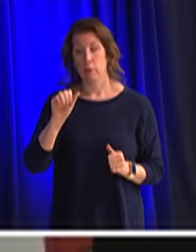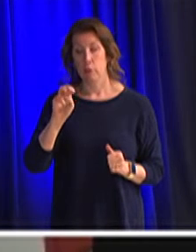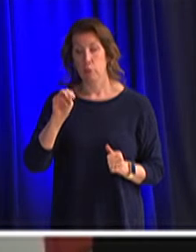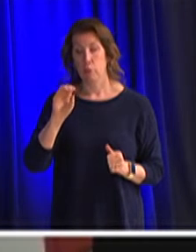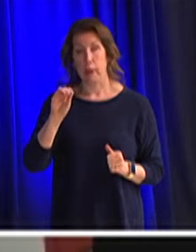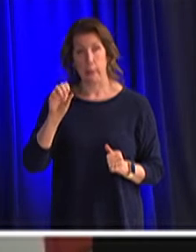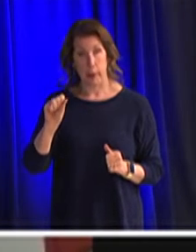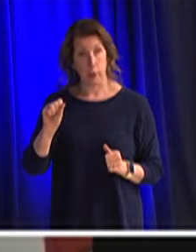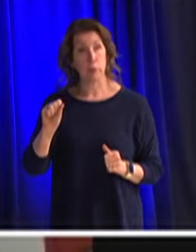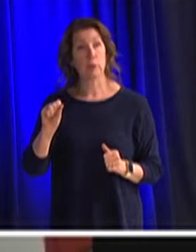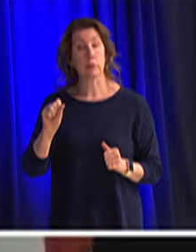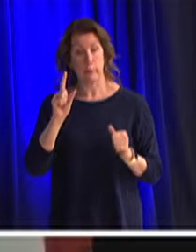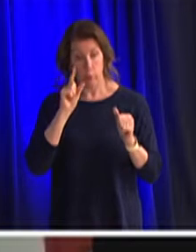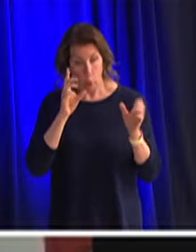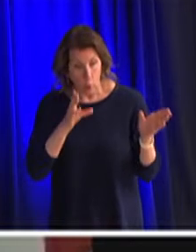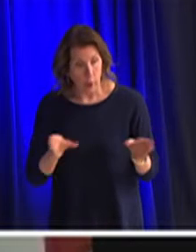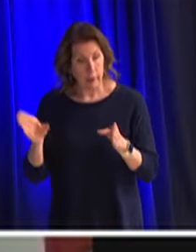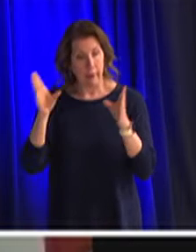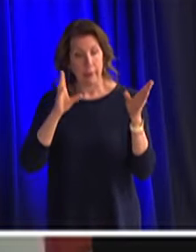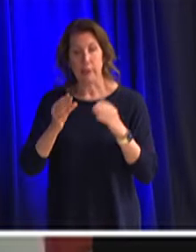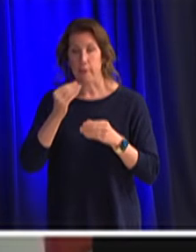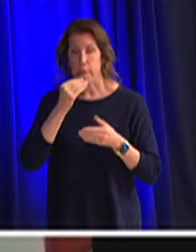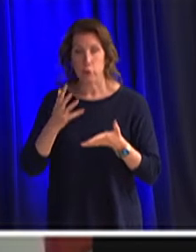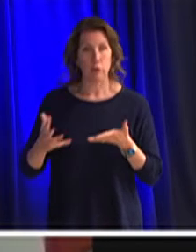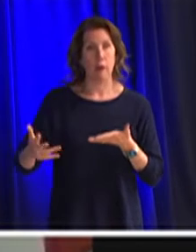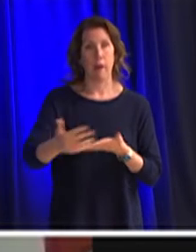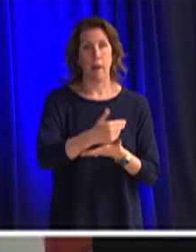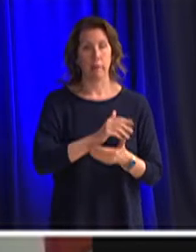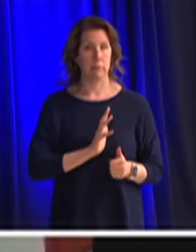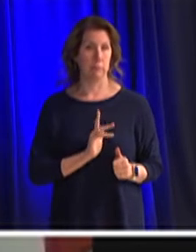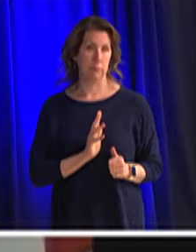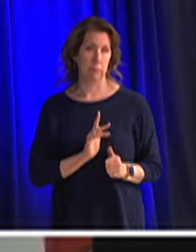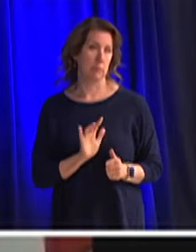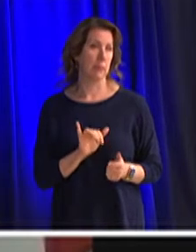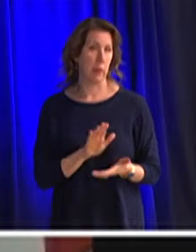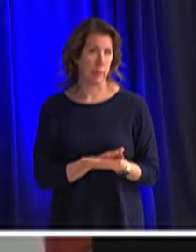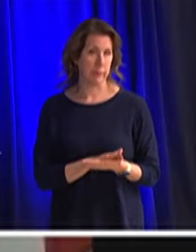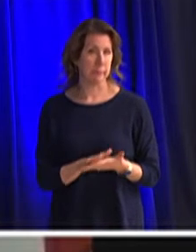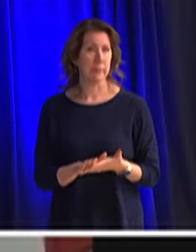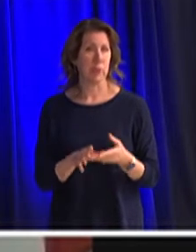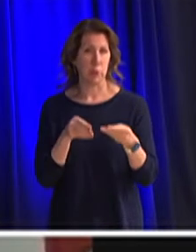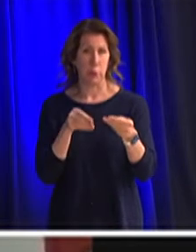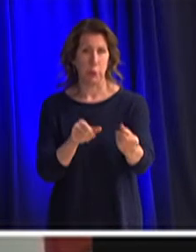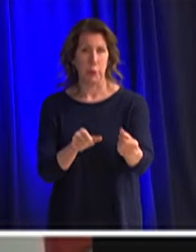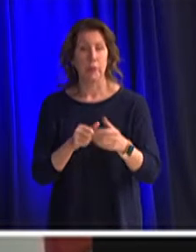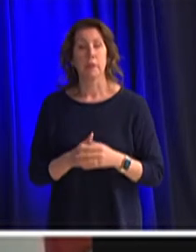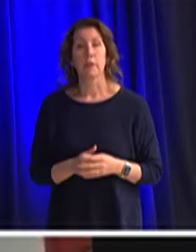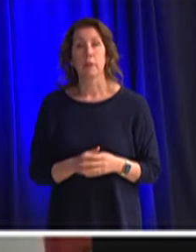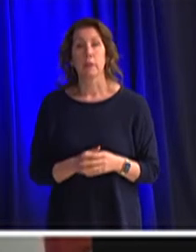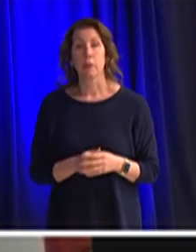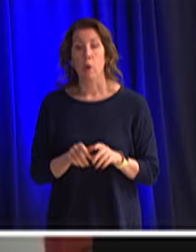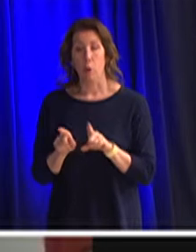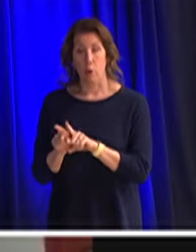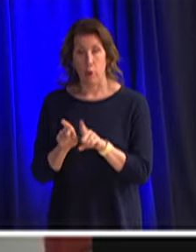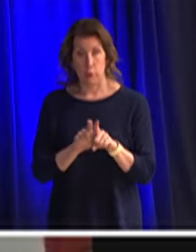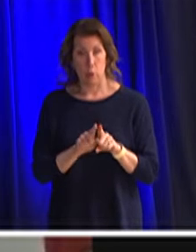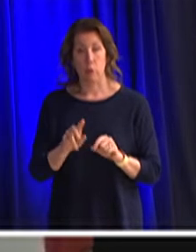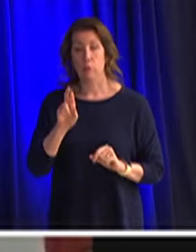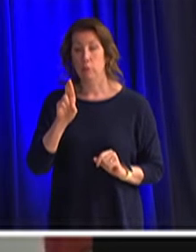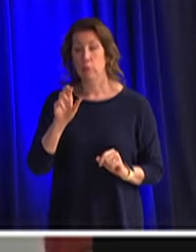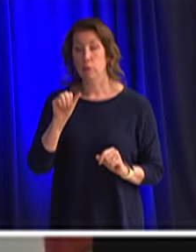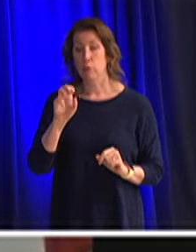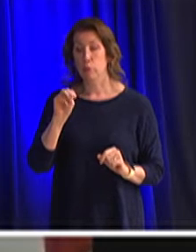game, organizing the food drive and making everything go very smoothly. I also like to say that Chief Ramos challenged us